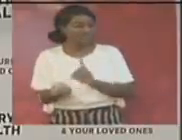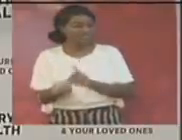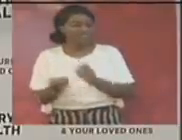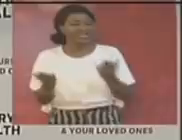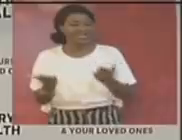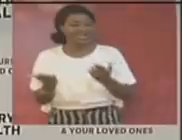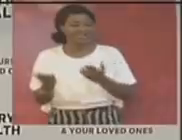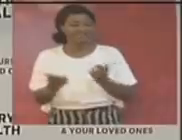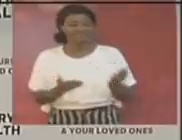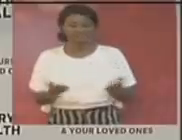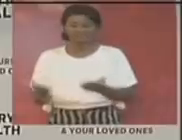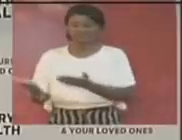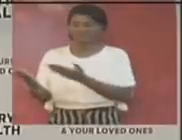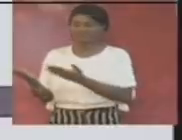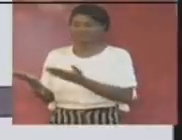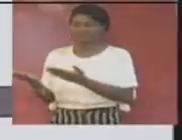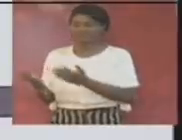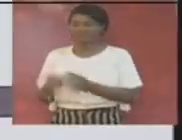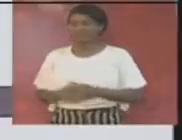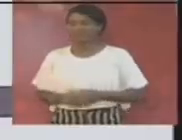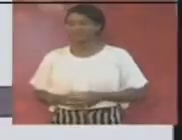please go into your presentation.